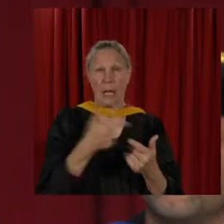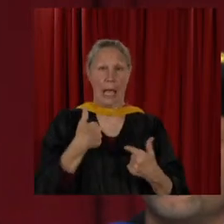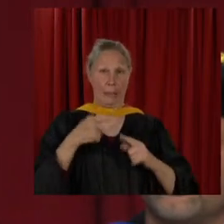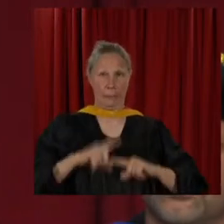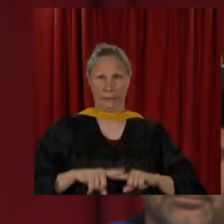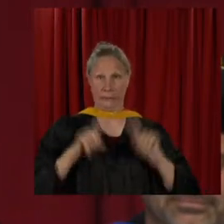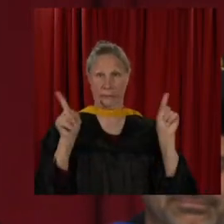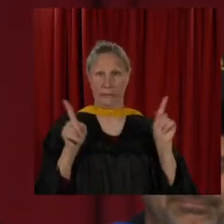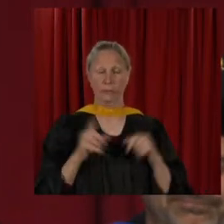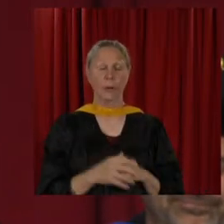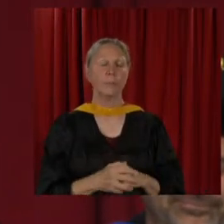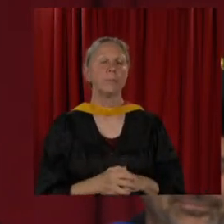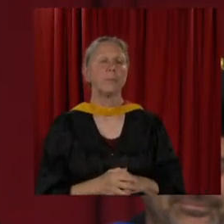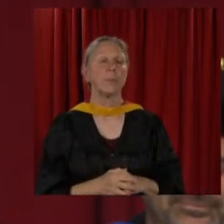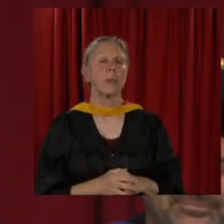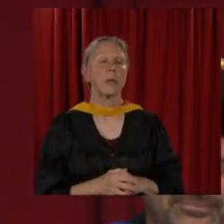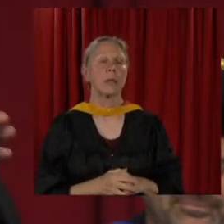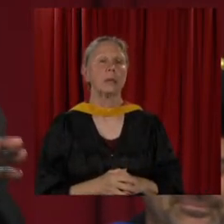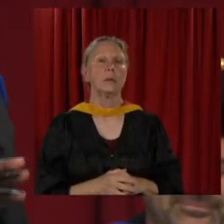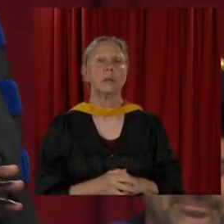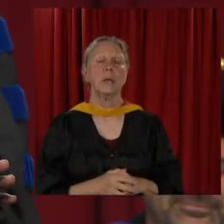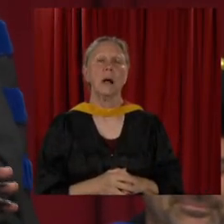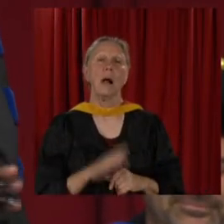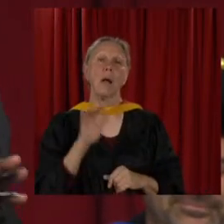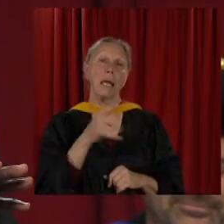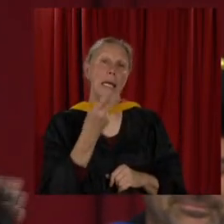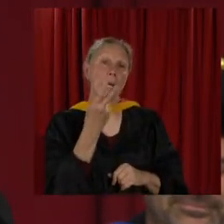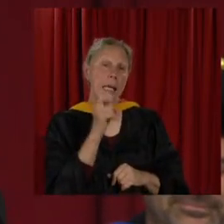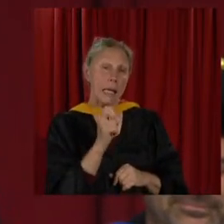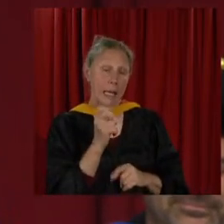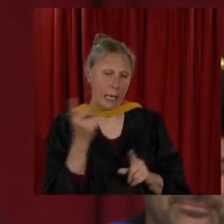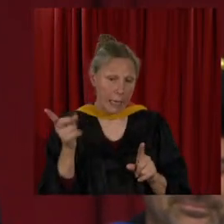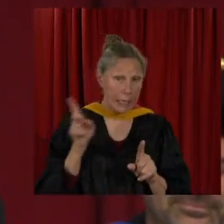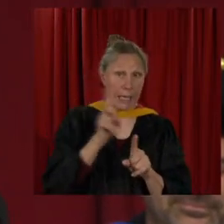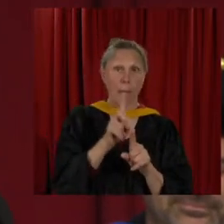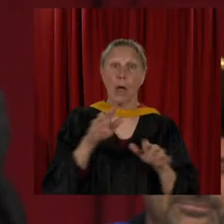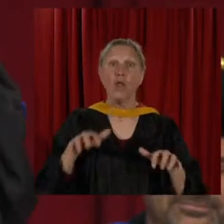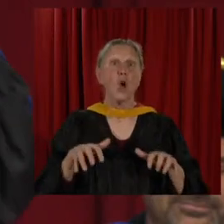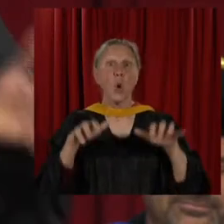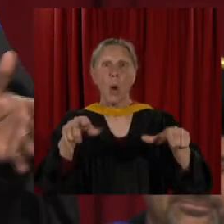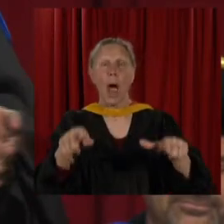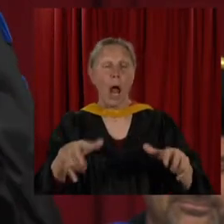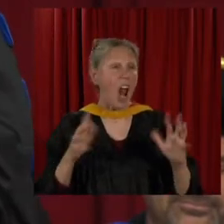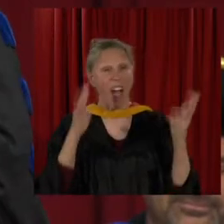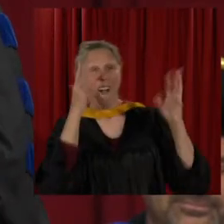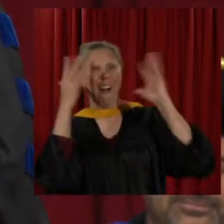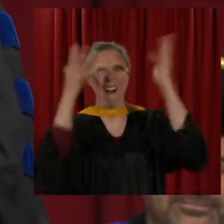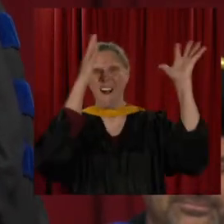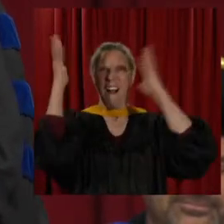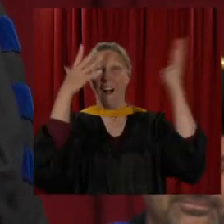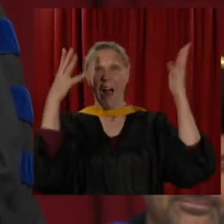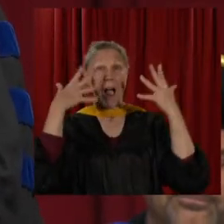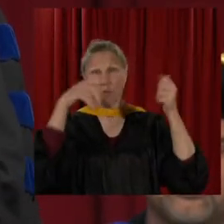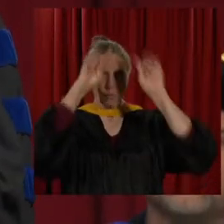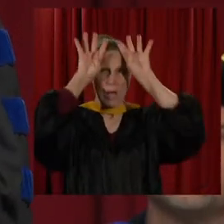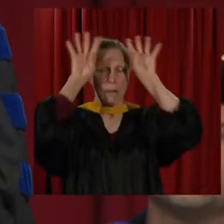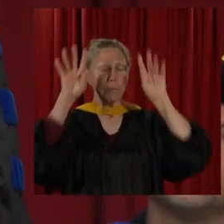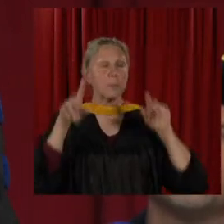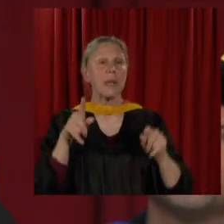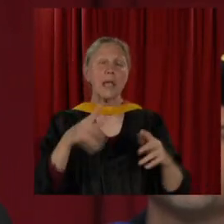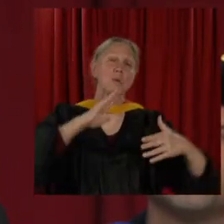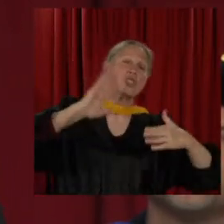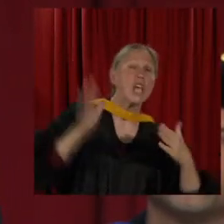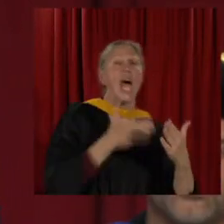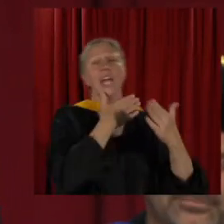Different. The moment that 2 Chainz emerged, the crowd went crazy. And they were